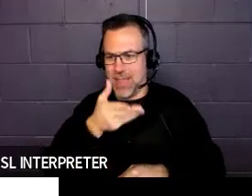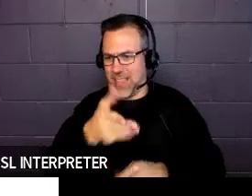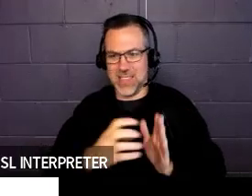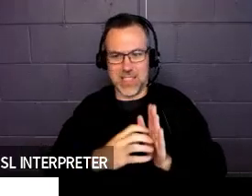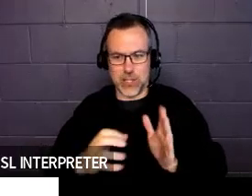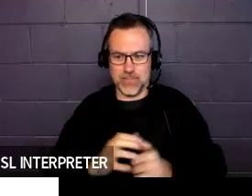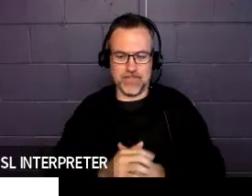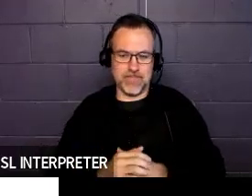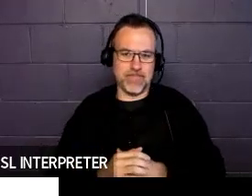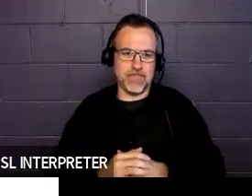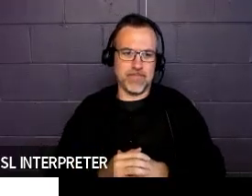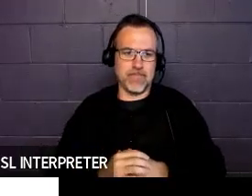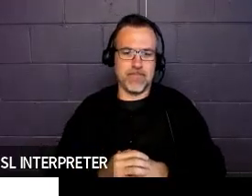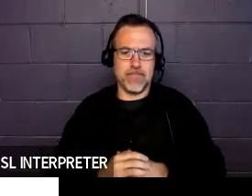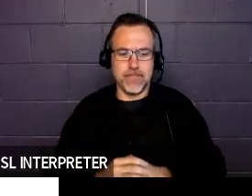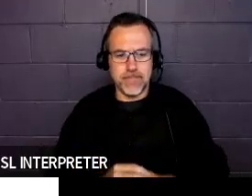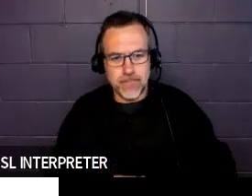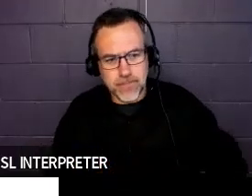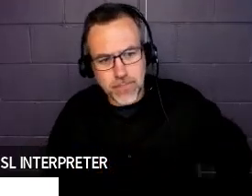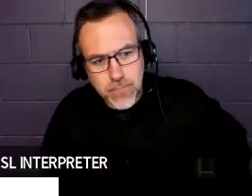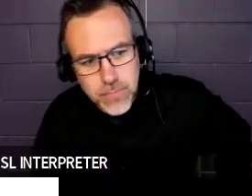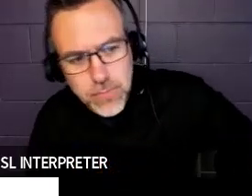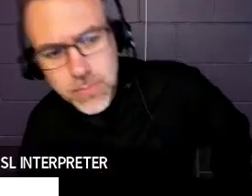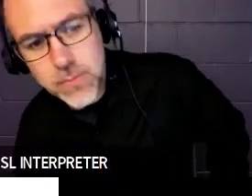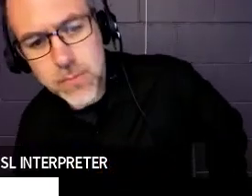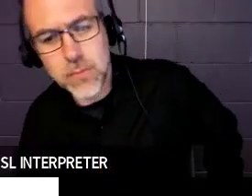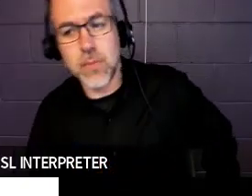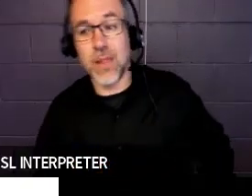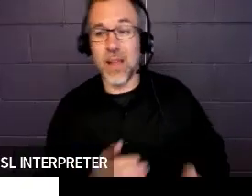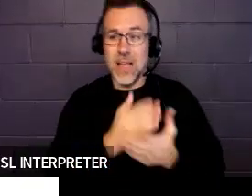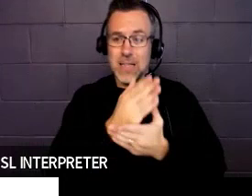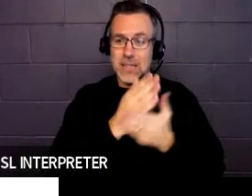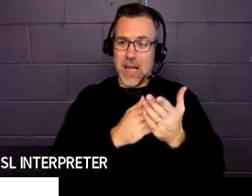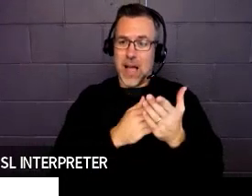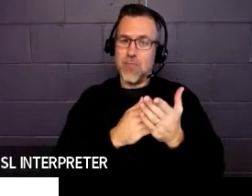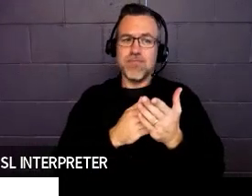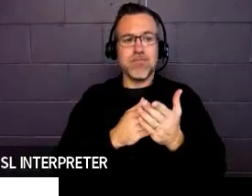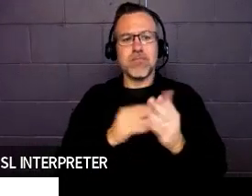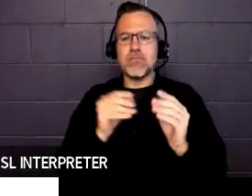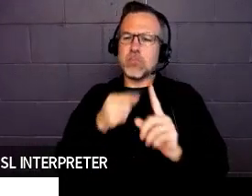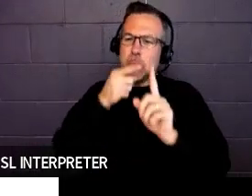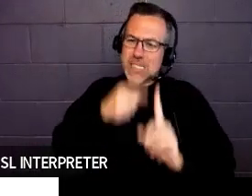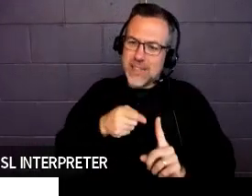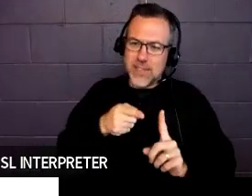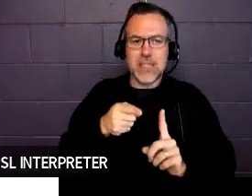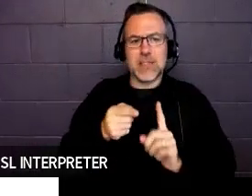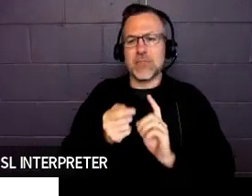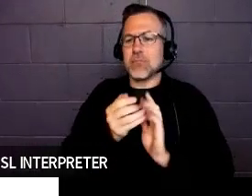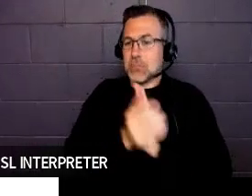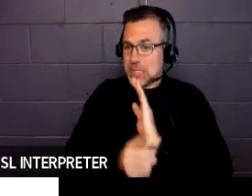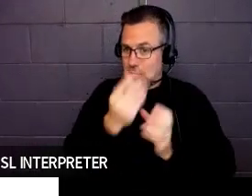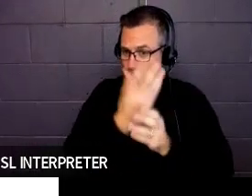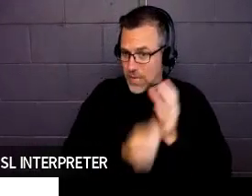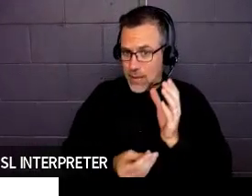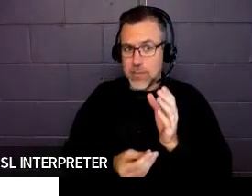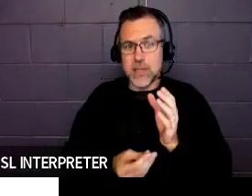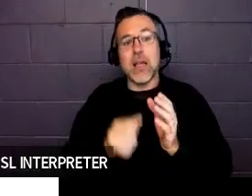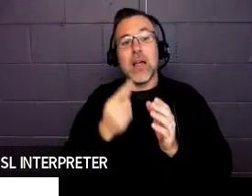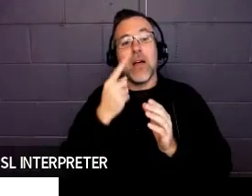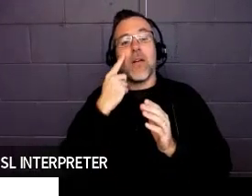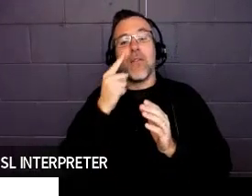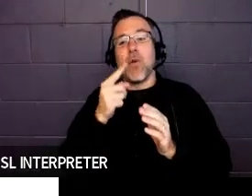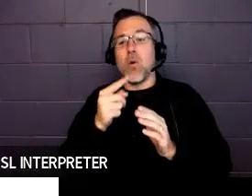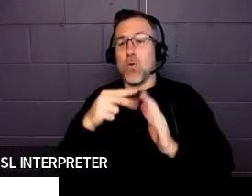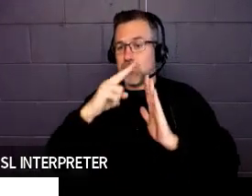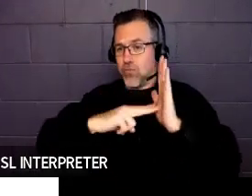So some of the specific skill gaps that you may consider, under reading, that's